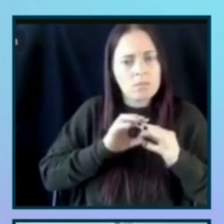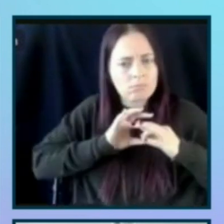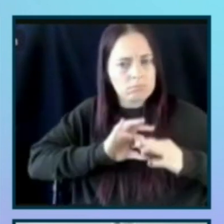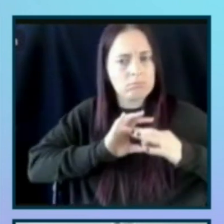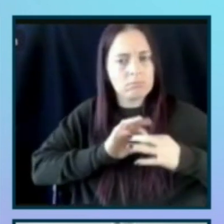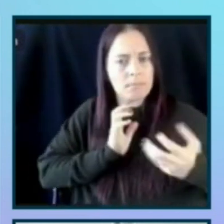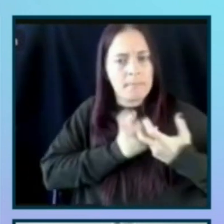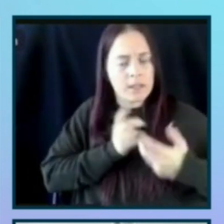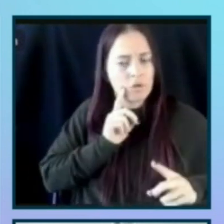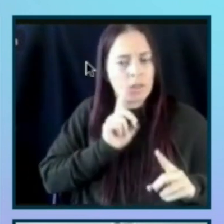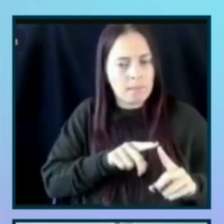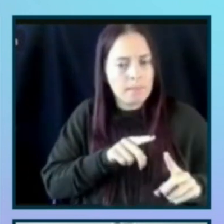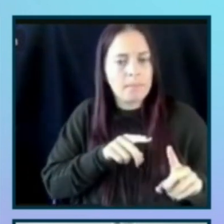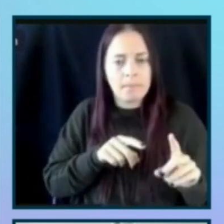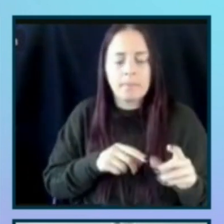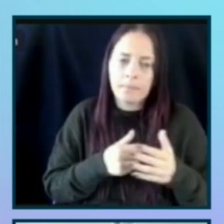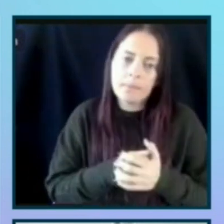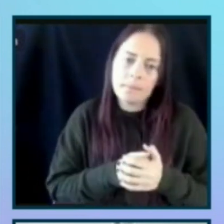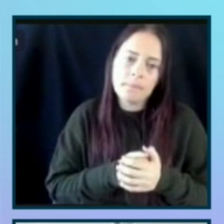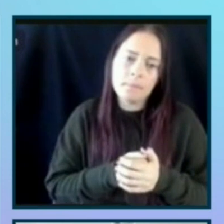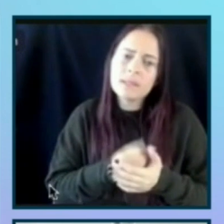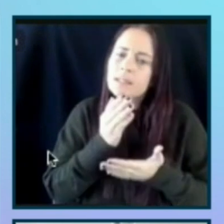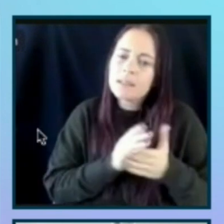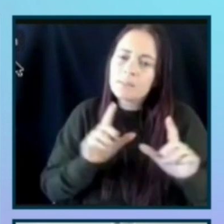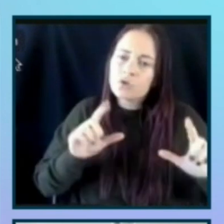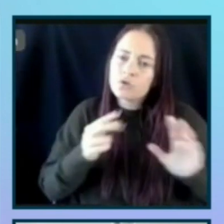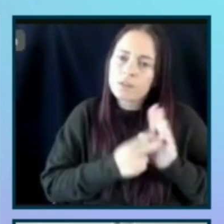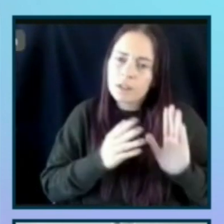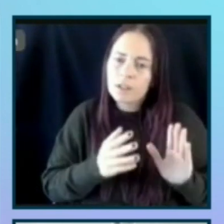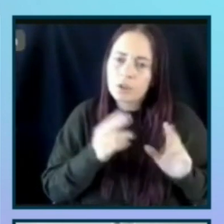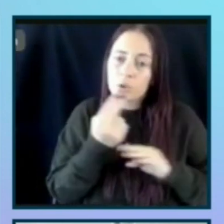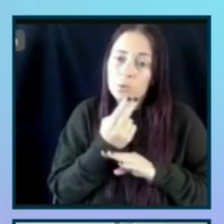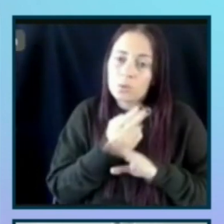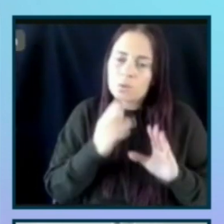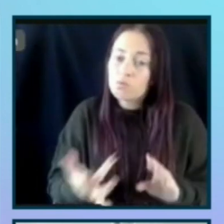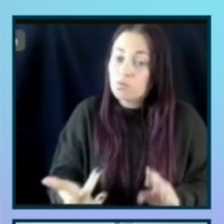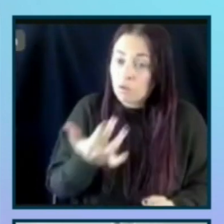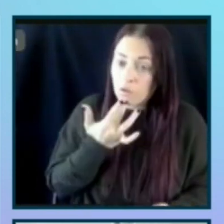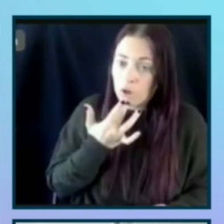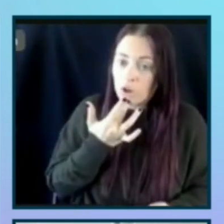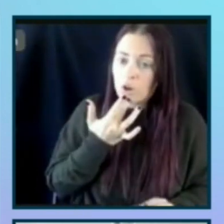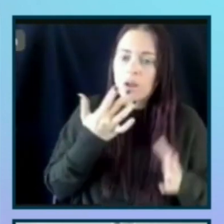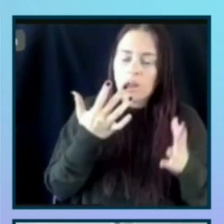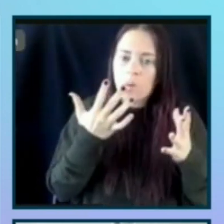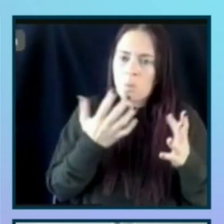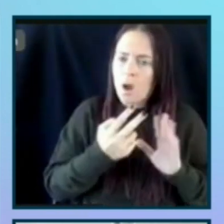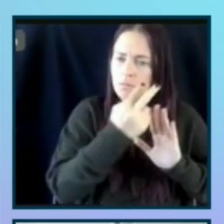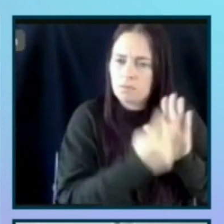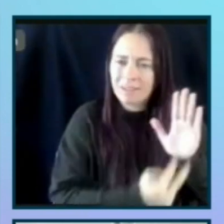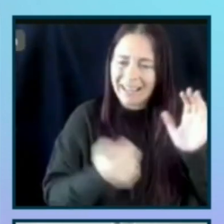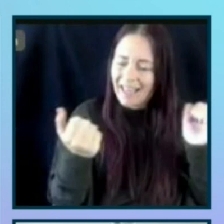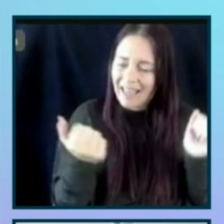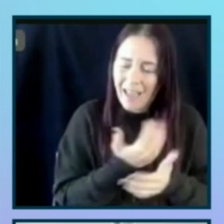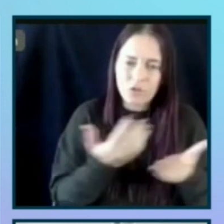So Courtney mentioned this, but we found that some screen reader users prefer to have their screen reader read everything on a site continuously until they